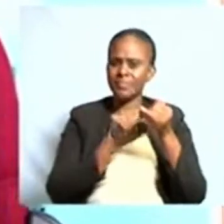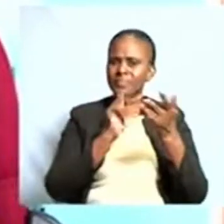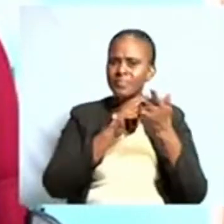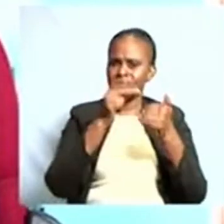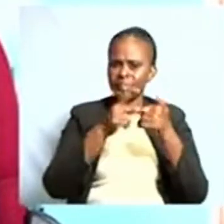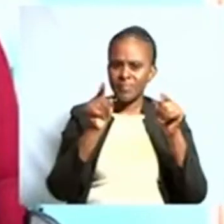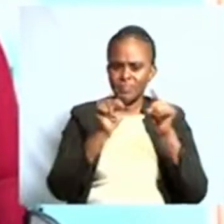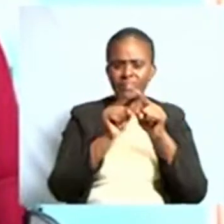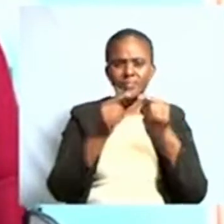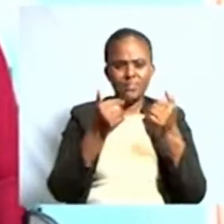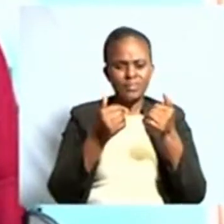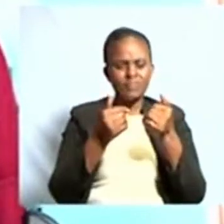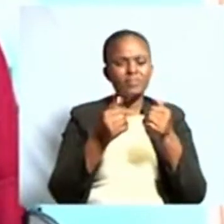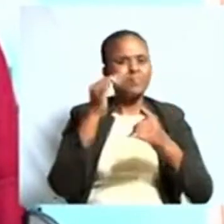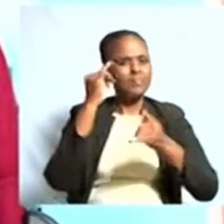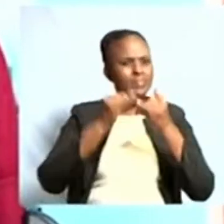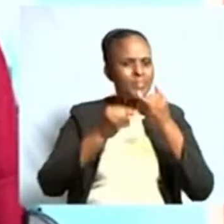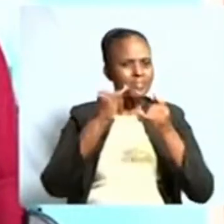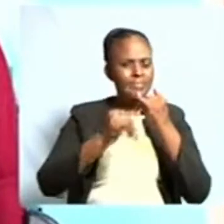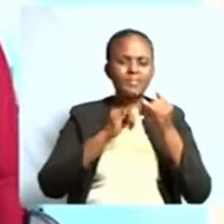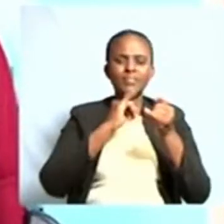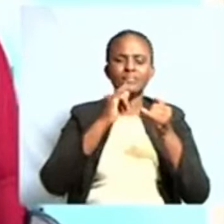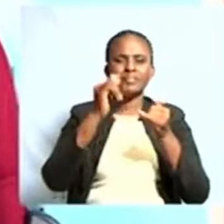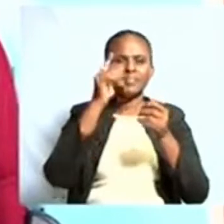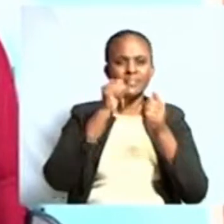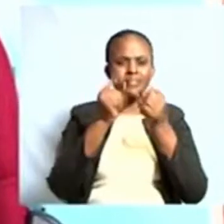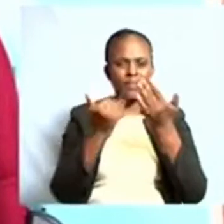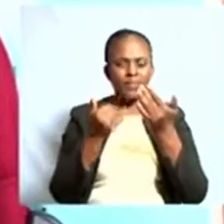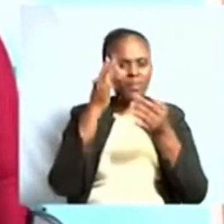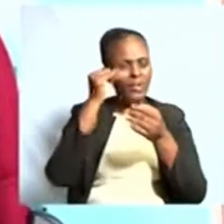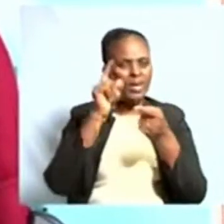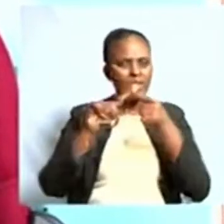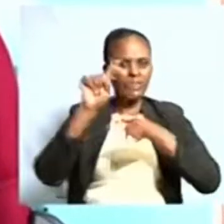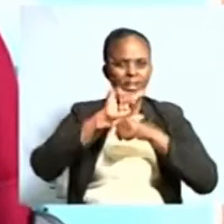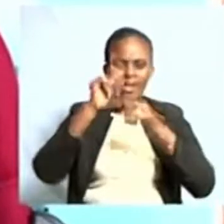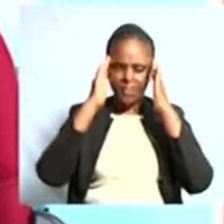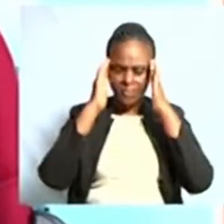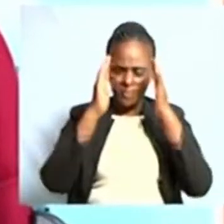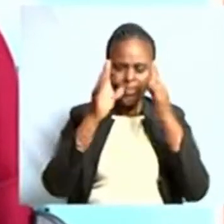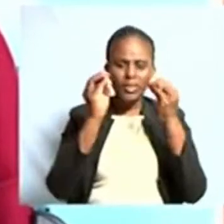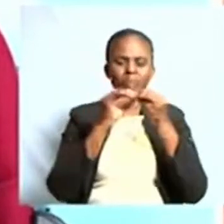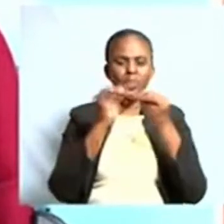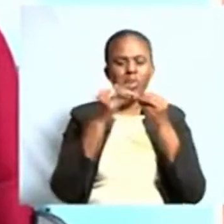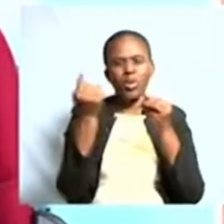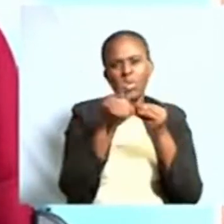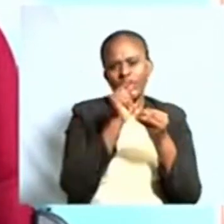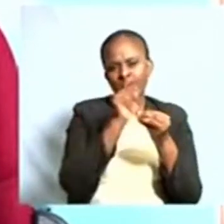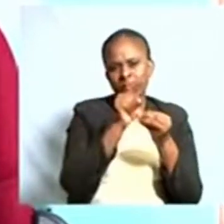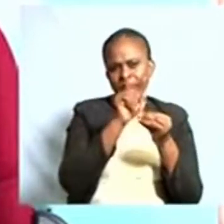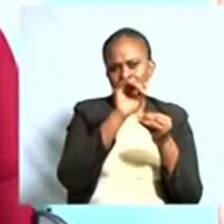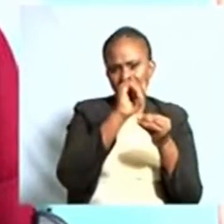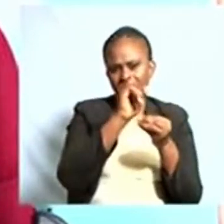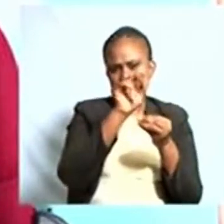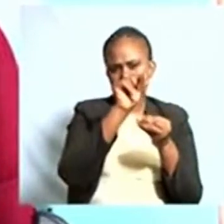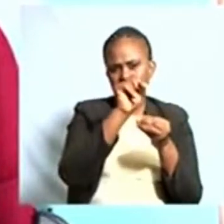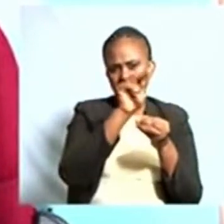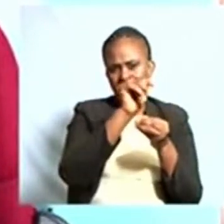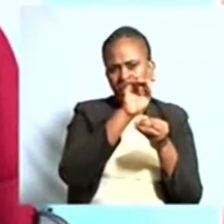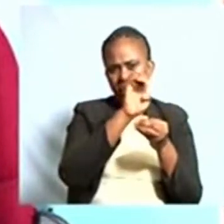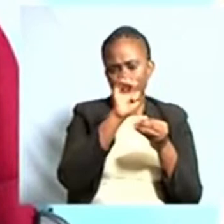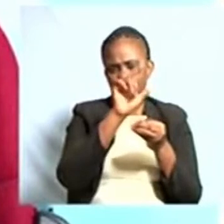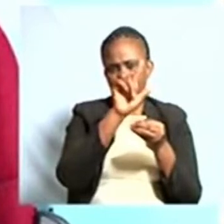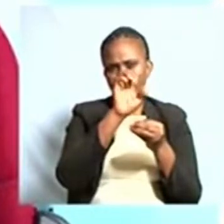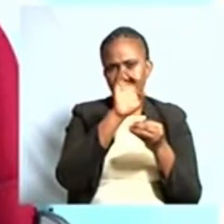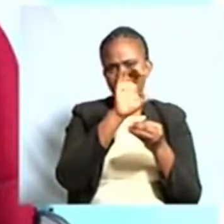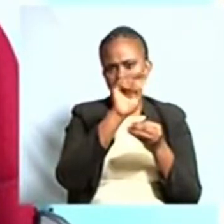It's been not conclusive because basically today we're just concentrating on the intellectual property unit of the Zambia Police.